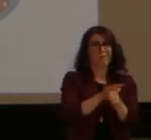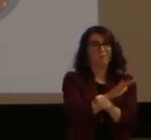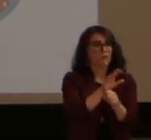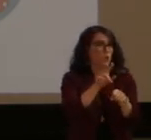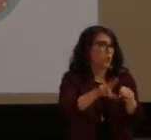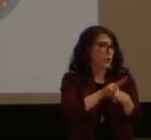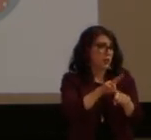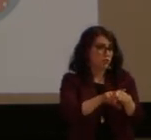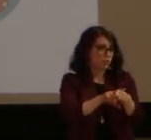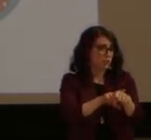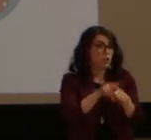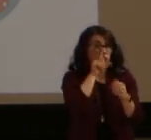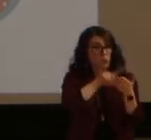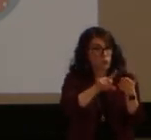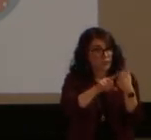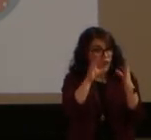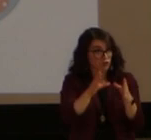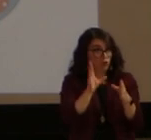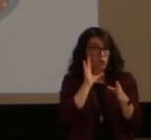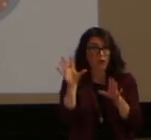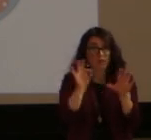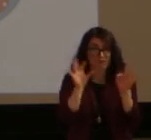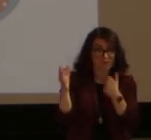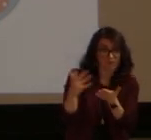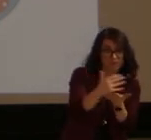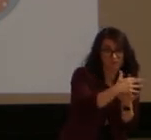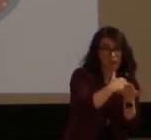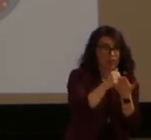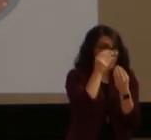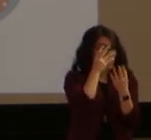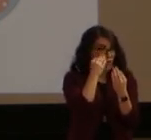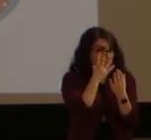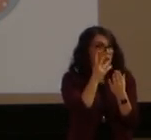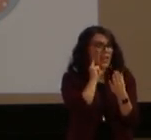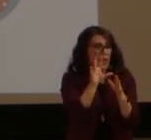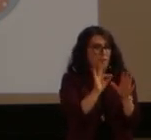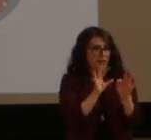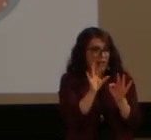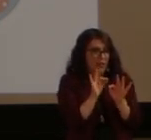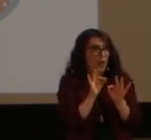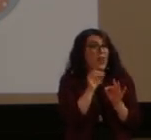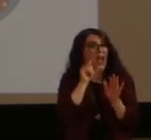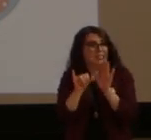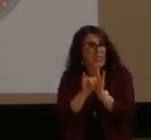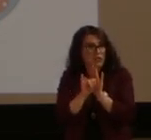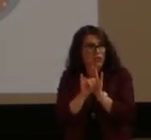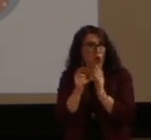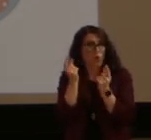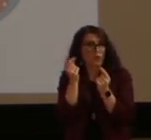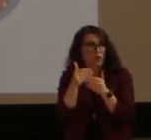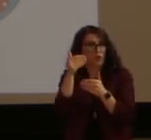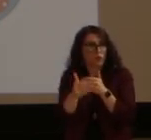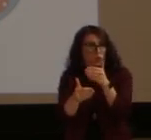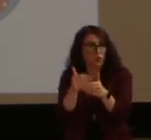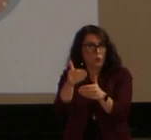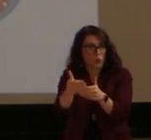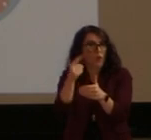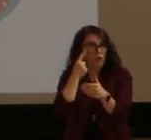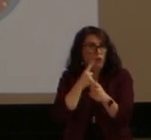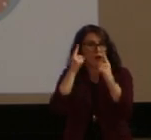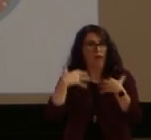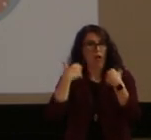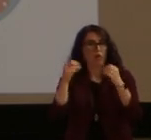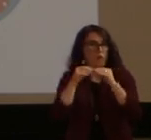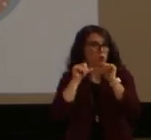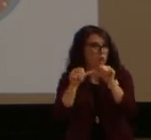Researchers will be able to use information collected to identify steps that we can all take to stay healthy longer and to find health conditions